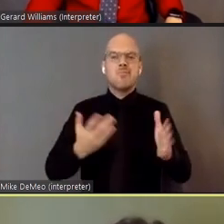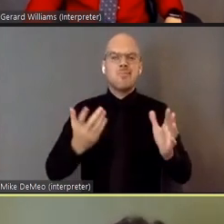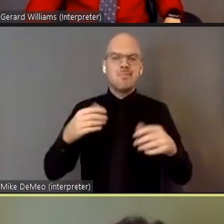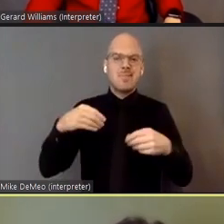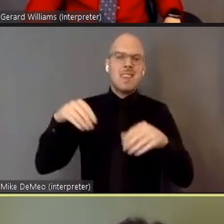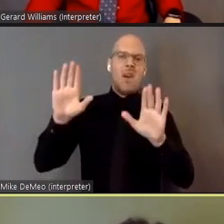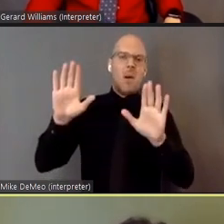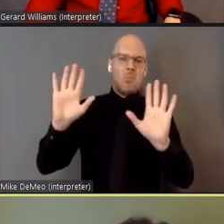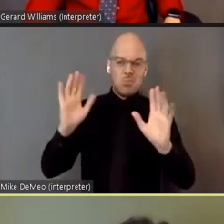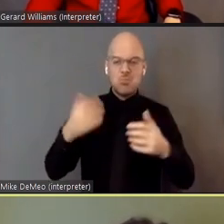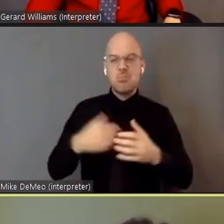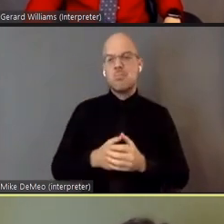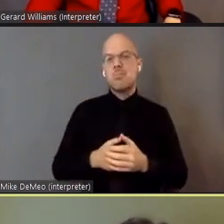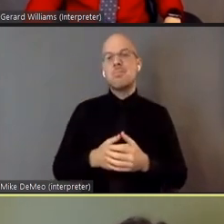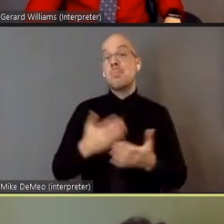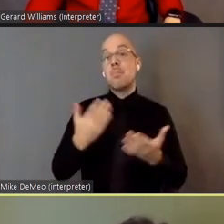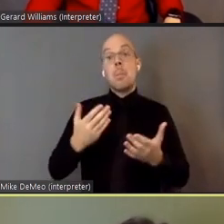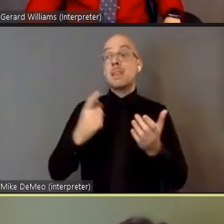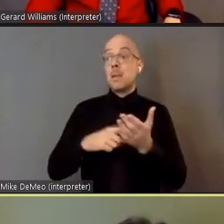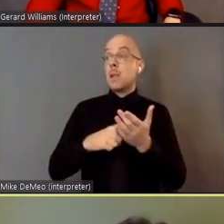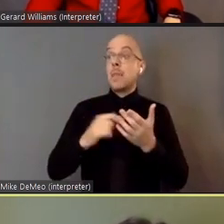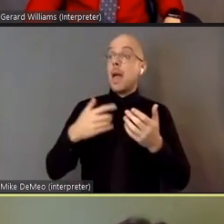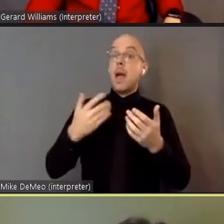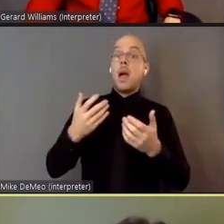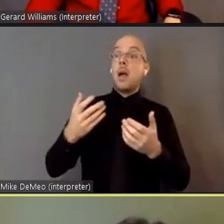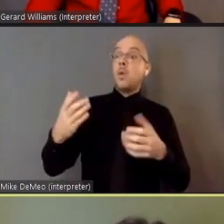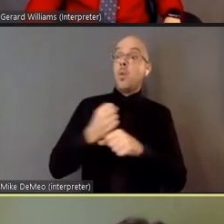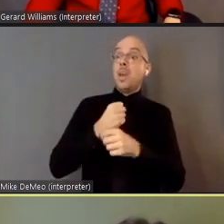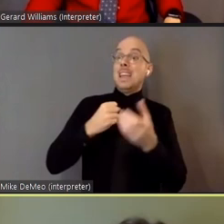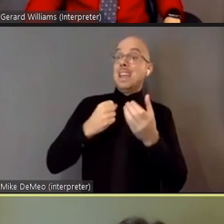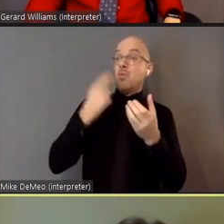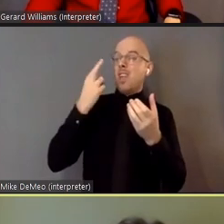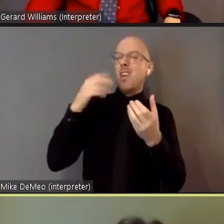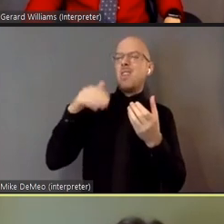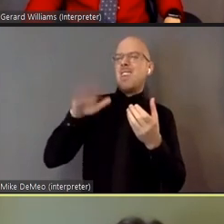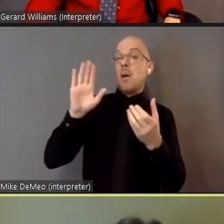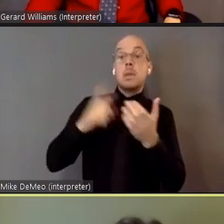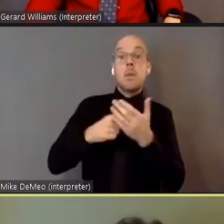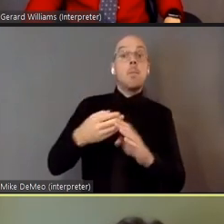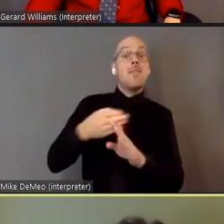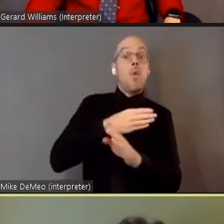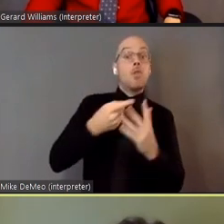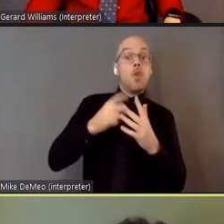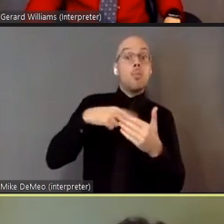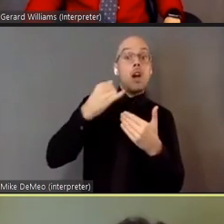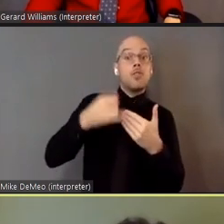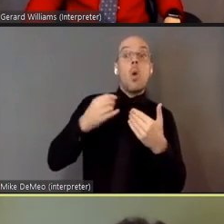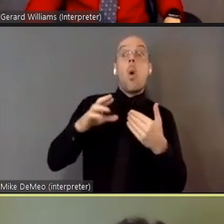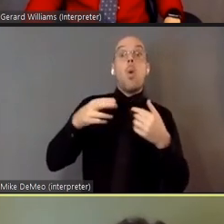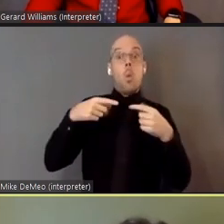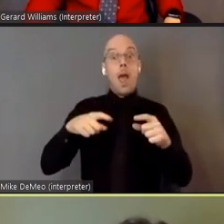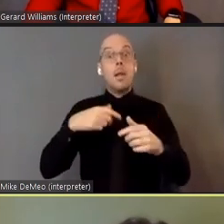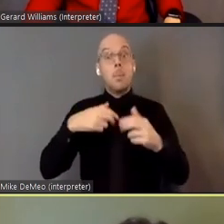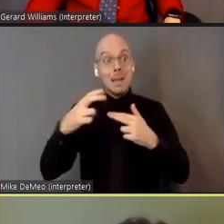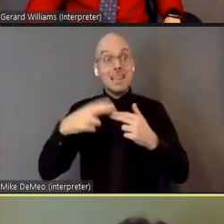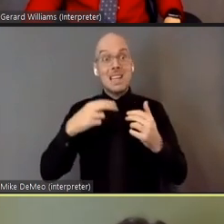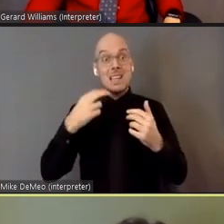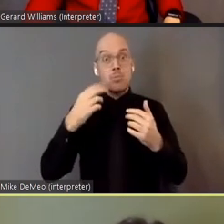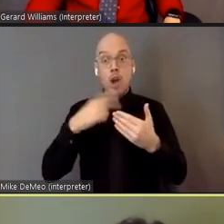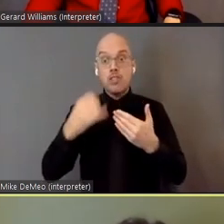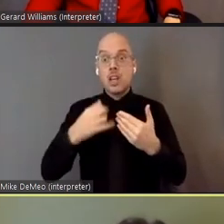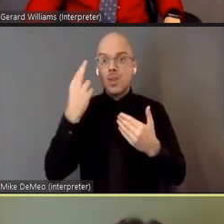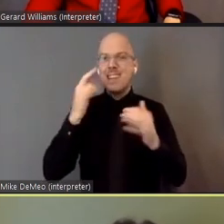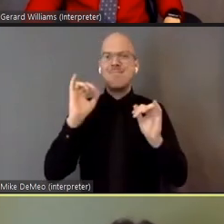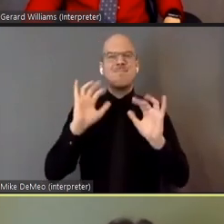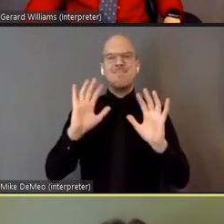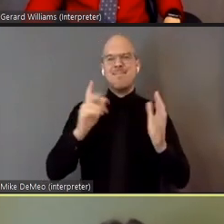started on a project or at some point while they're building that project out. So any funds that are left over from phase 1, we've gone